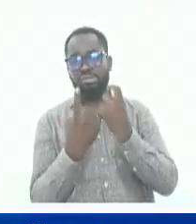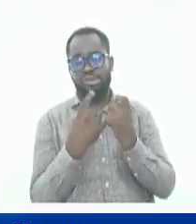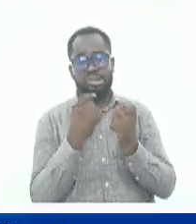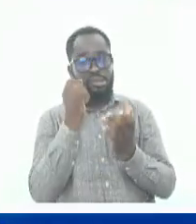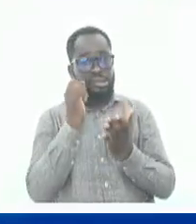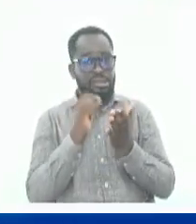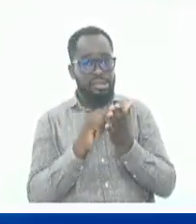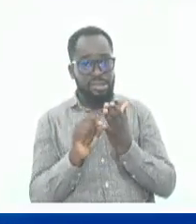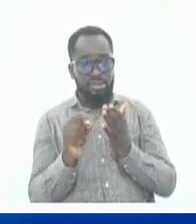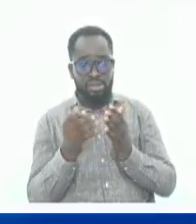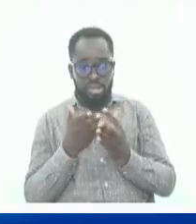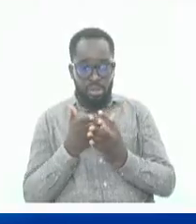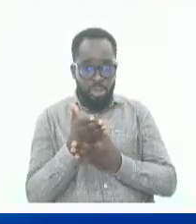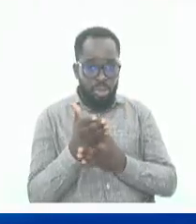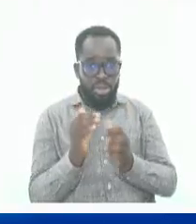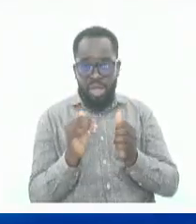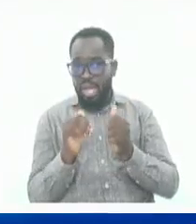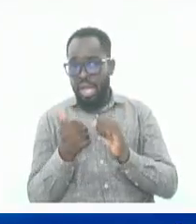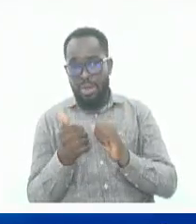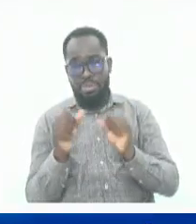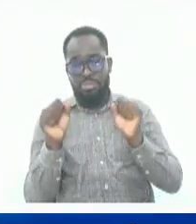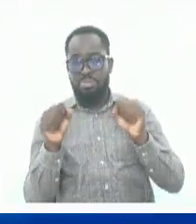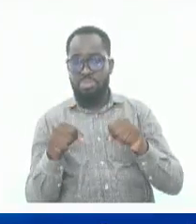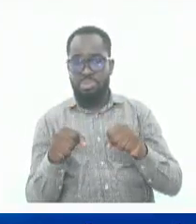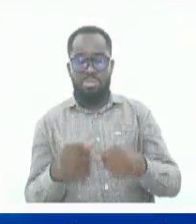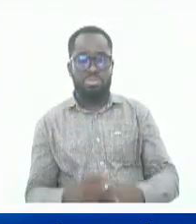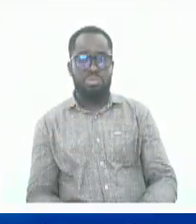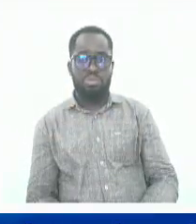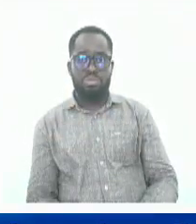take us through the procedure.